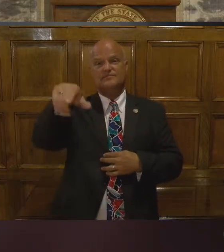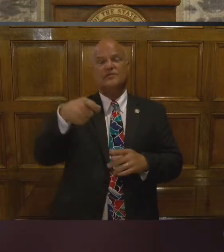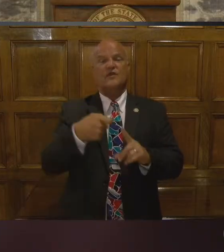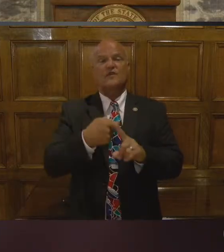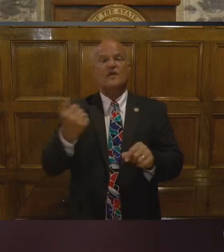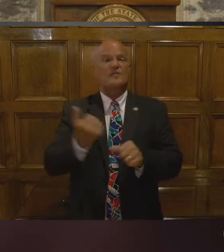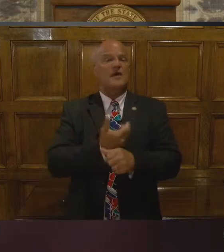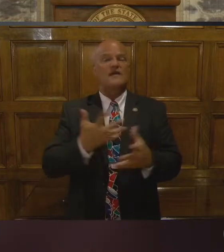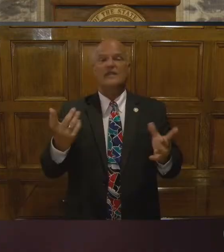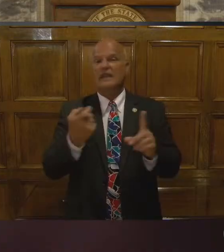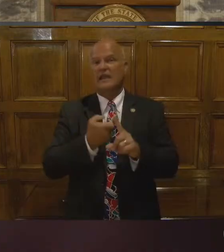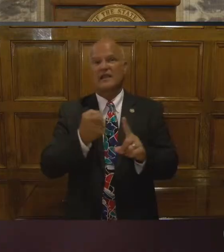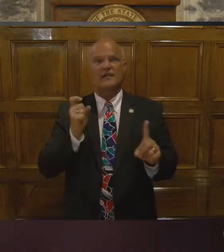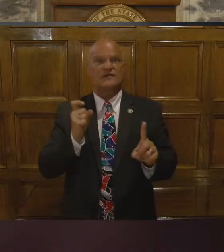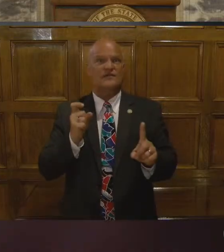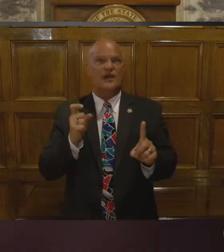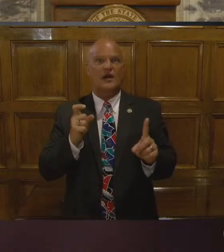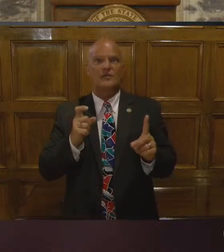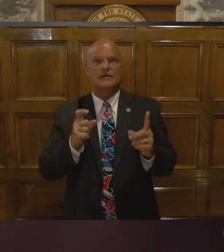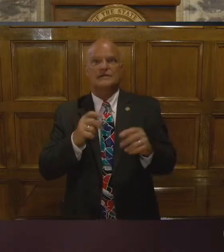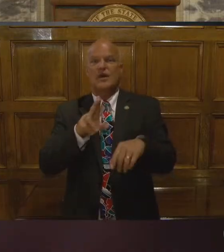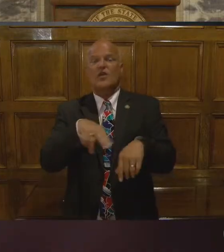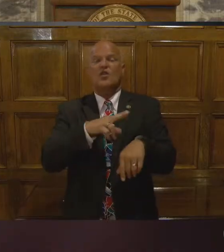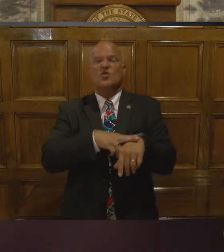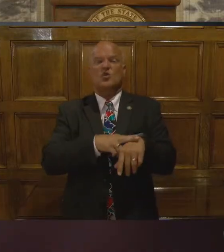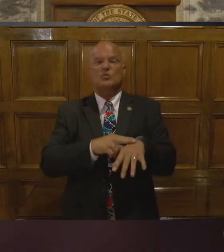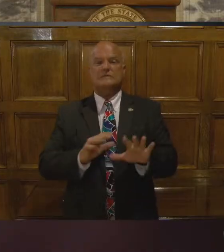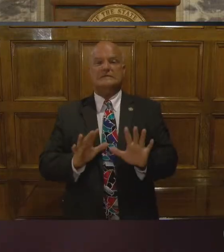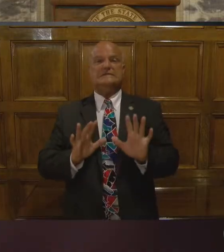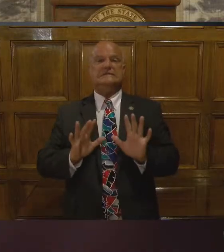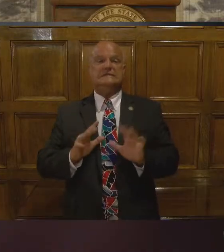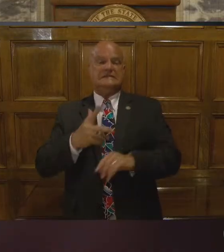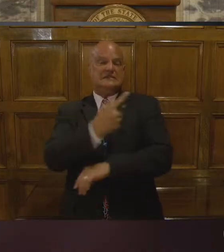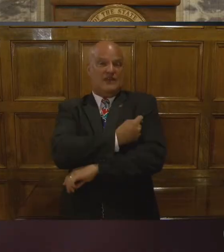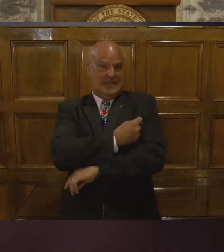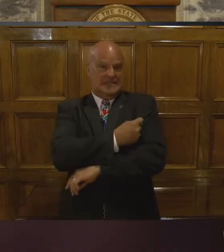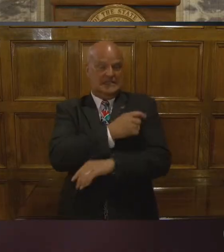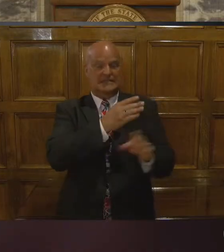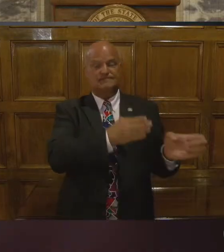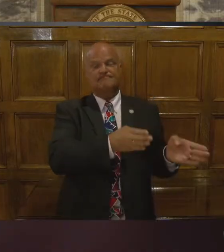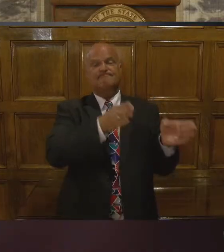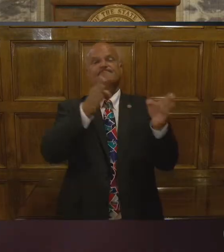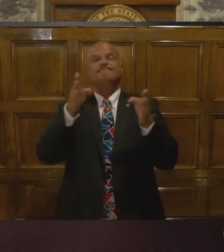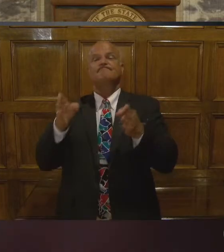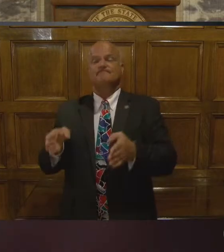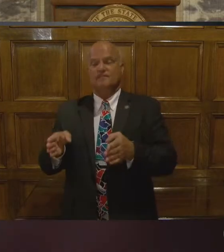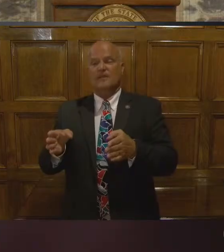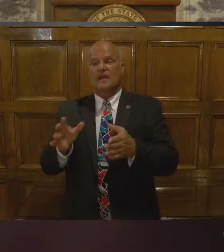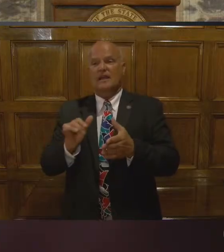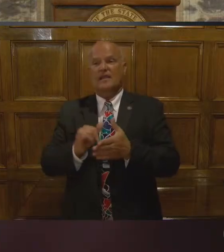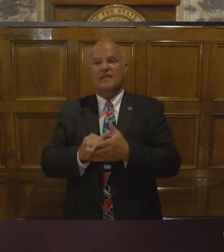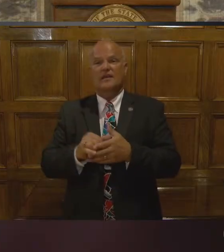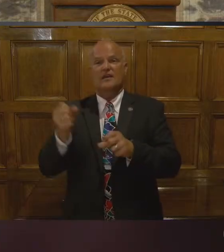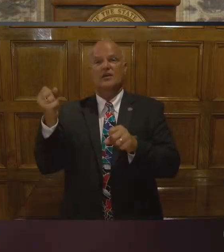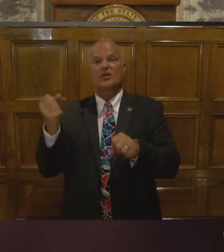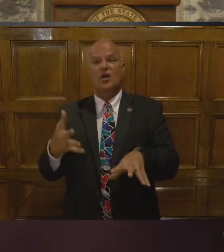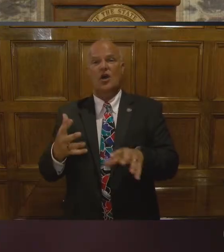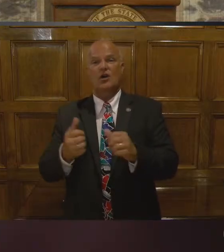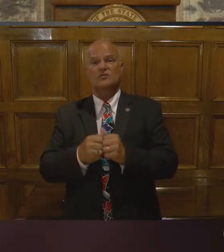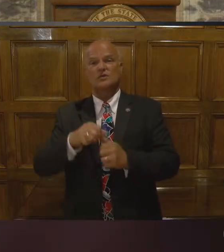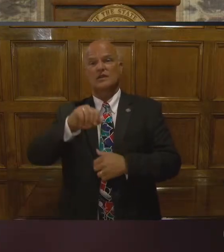from everything from the normal hesitancy in vaccines to the pause with